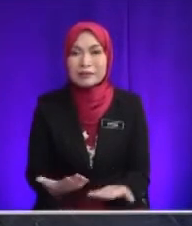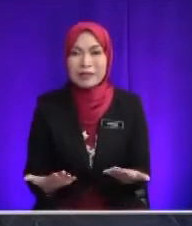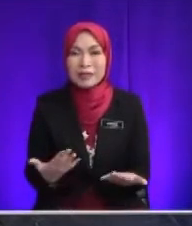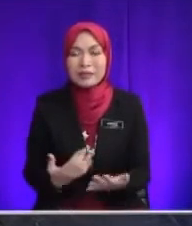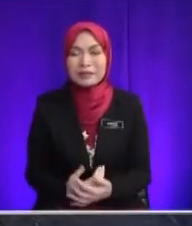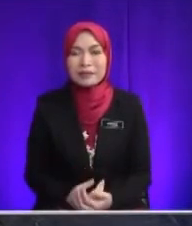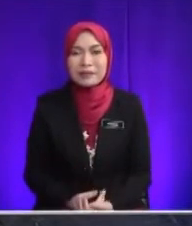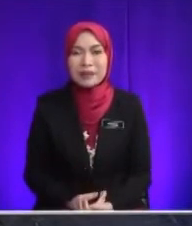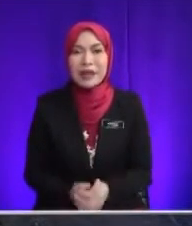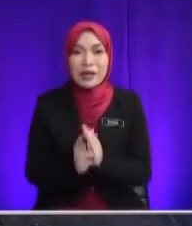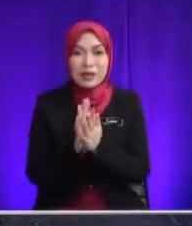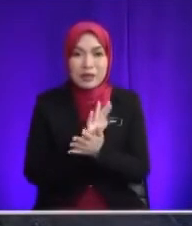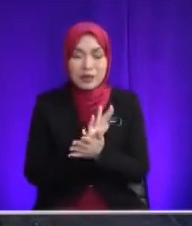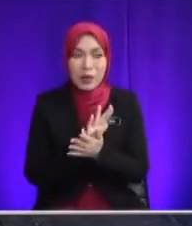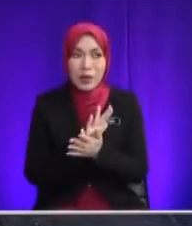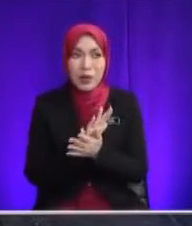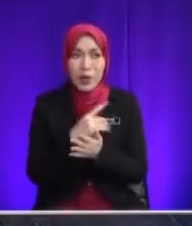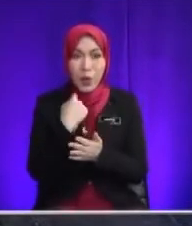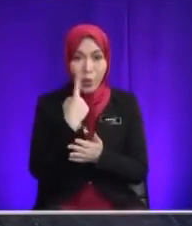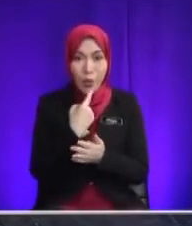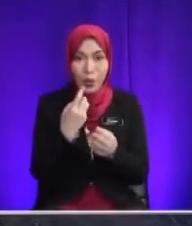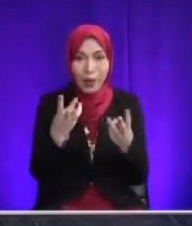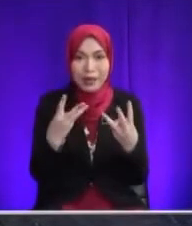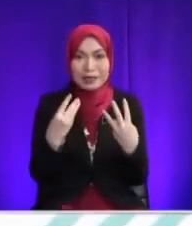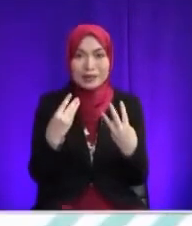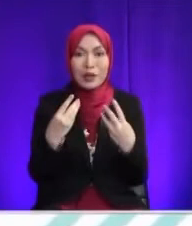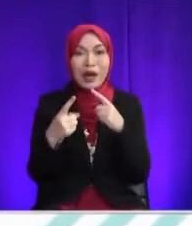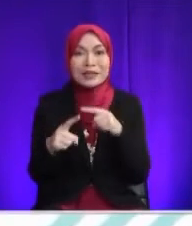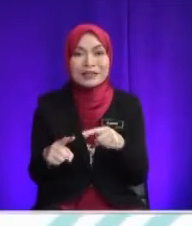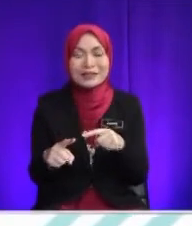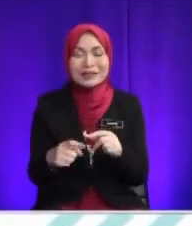All right, so can we have a volunteer to try answer this question?